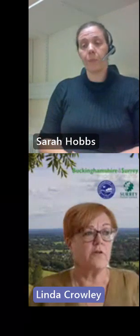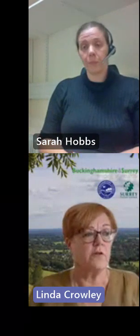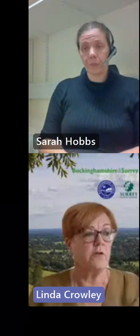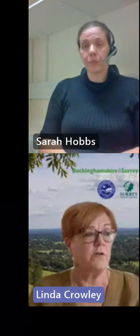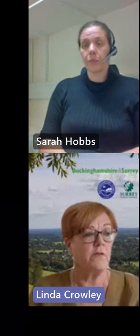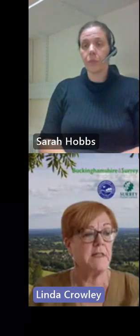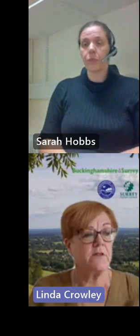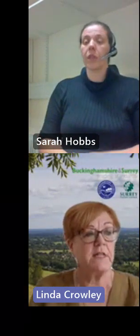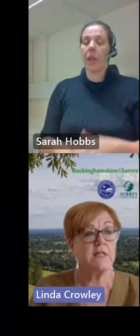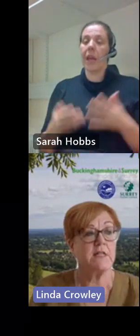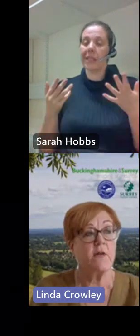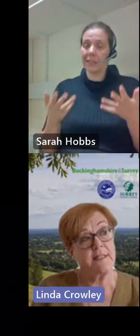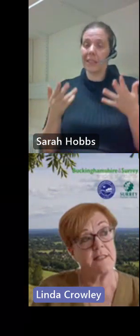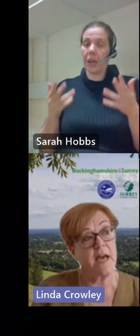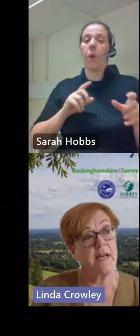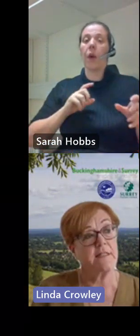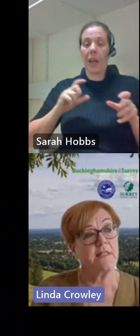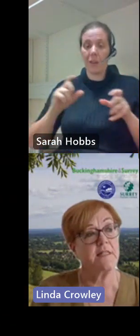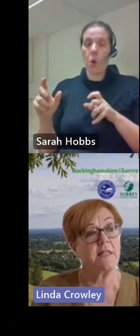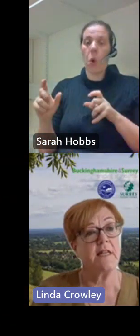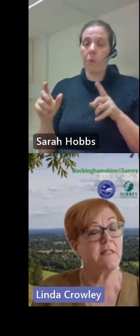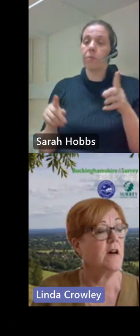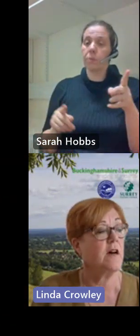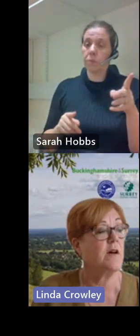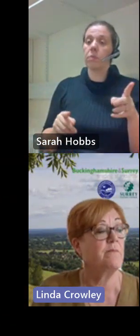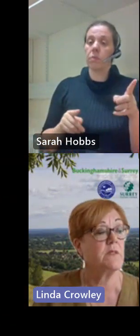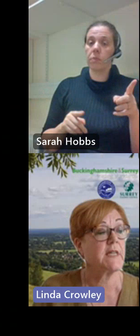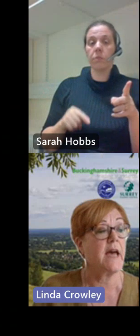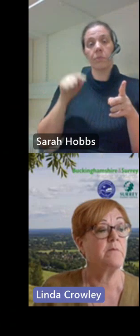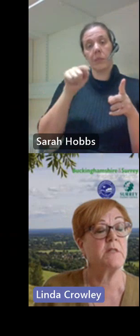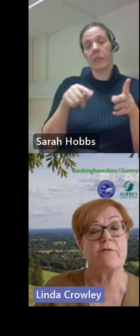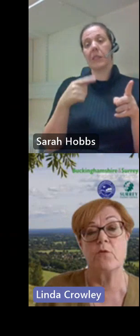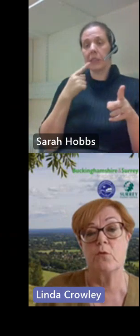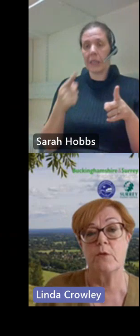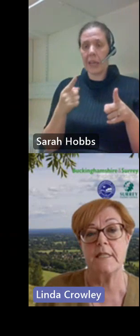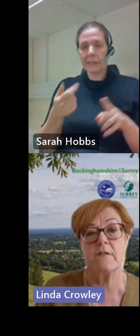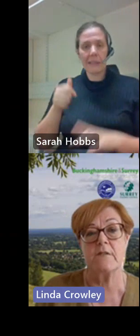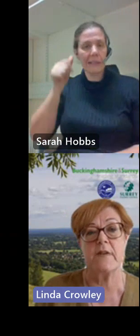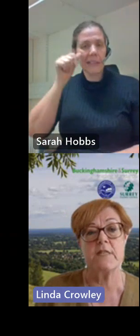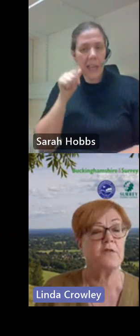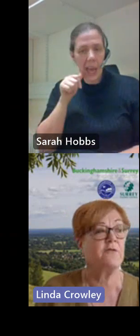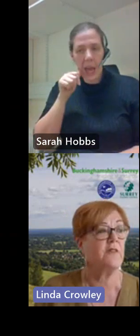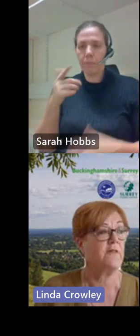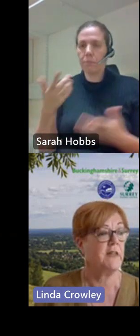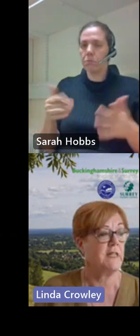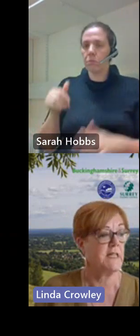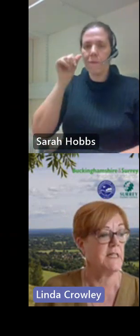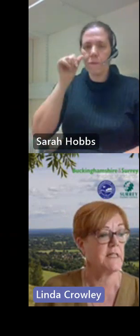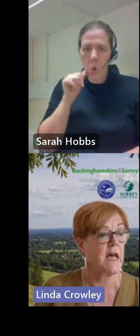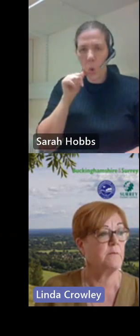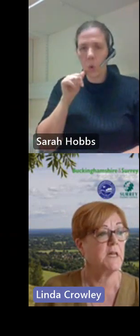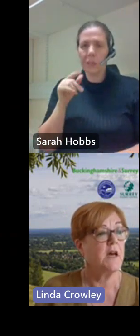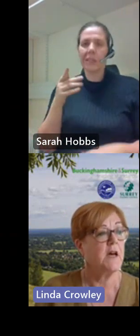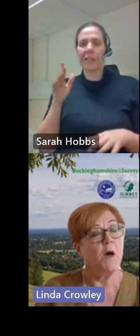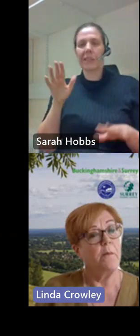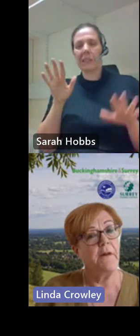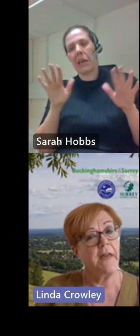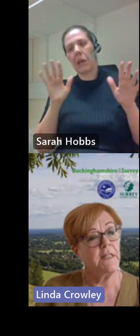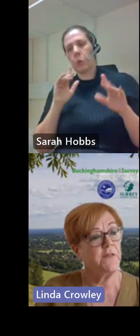We'll go through the rest of these. So as this says, scams are fraud. It sounds very soft and fluffy, doesn't it,